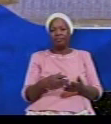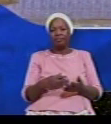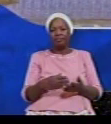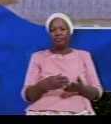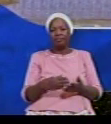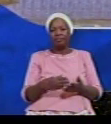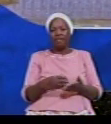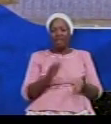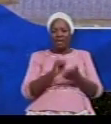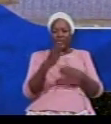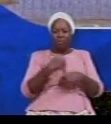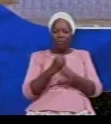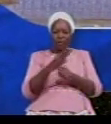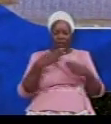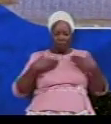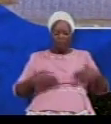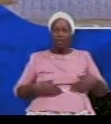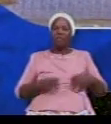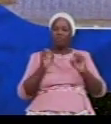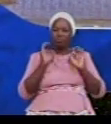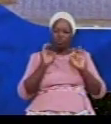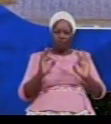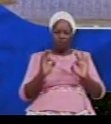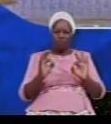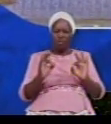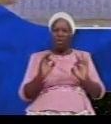Nourish your body. Don't starve yourself.